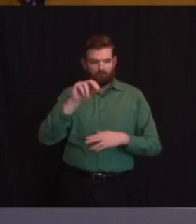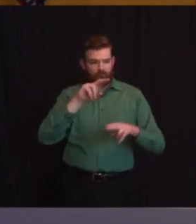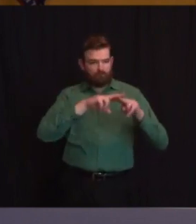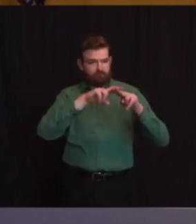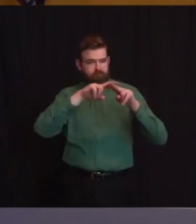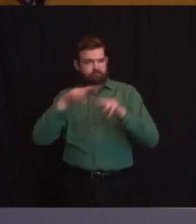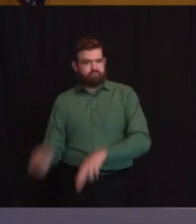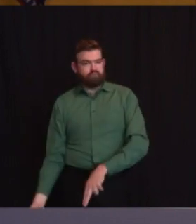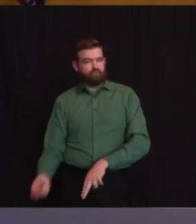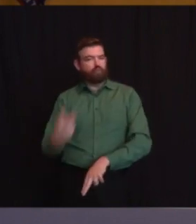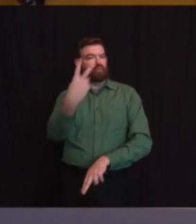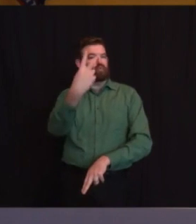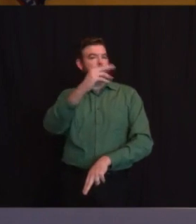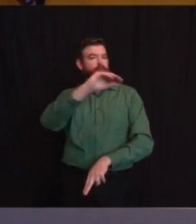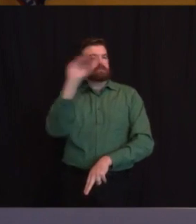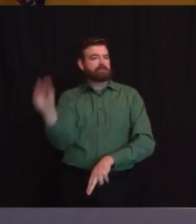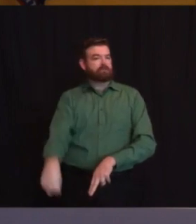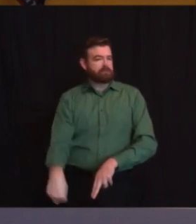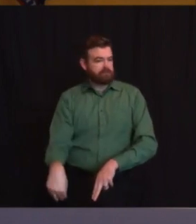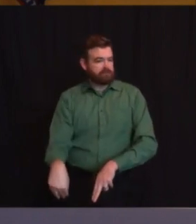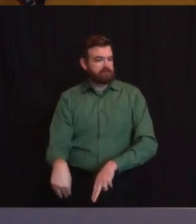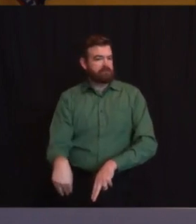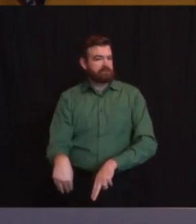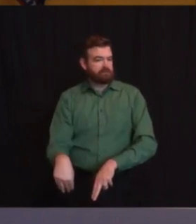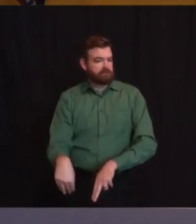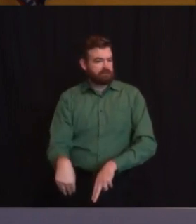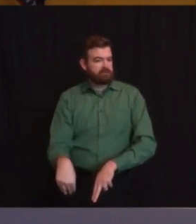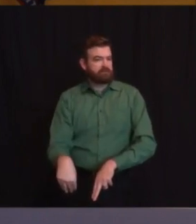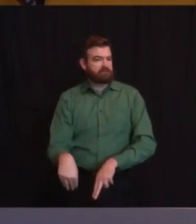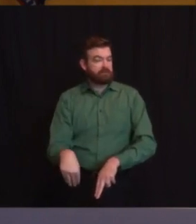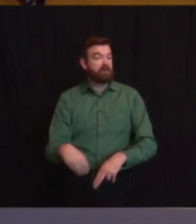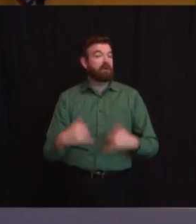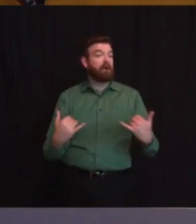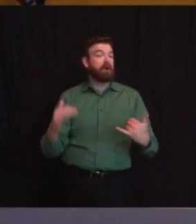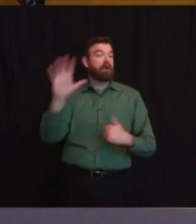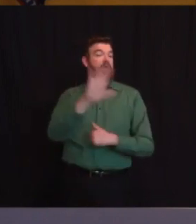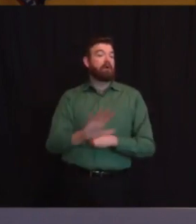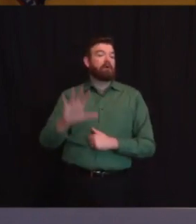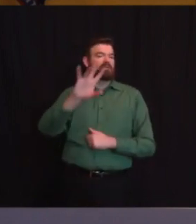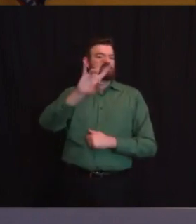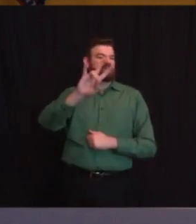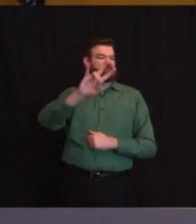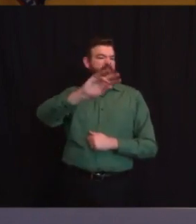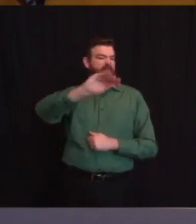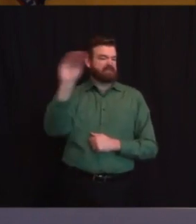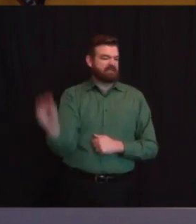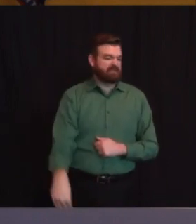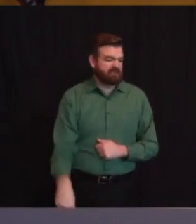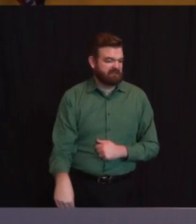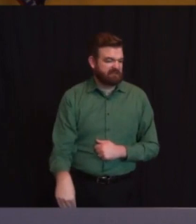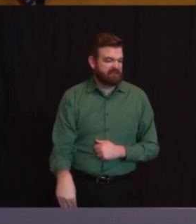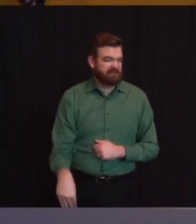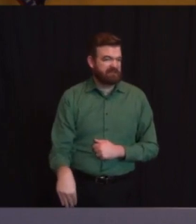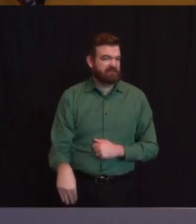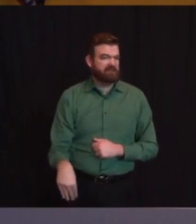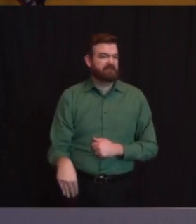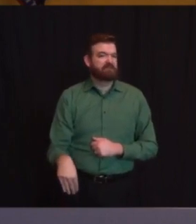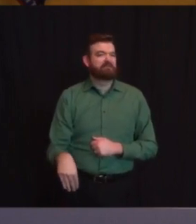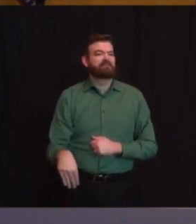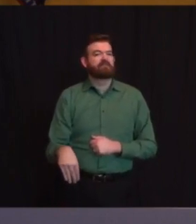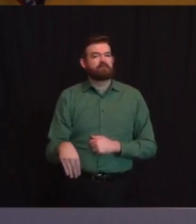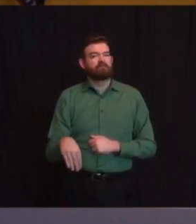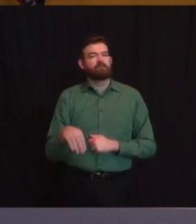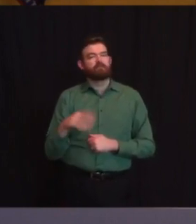2%, and we currently have a little bit over 70% of our patients on ventilators. Today,